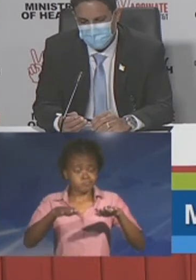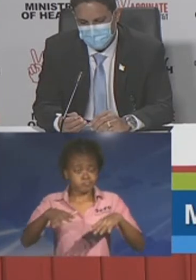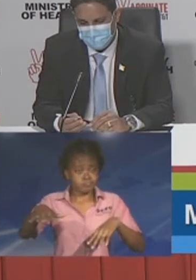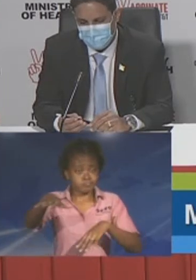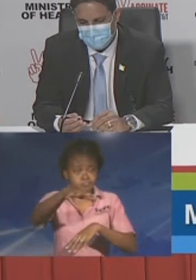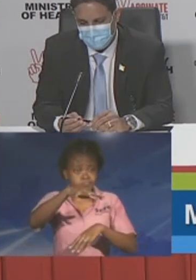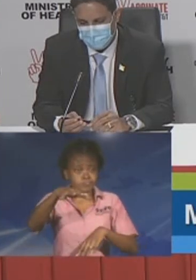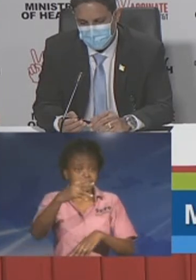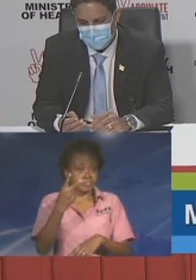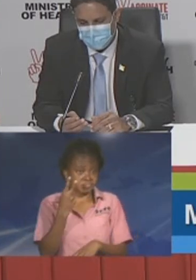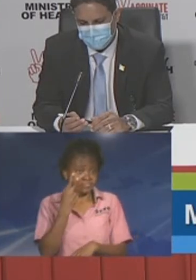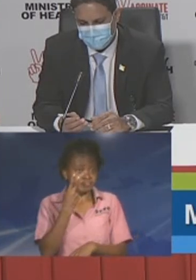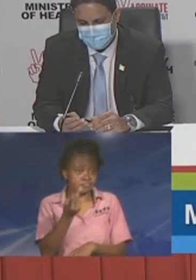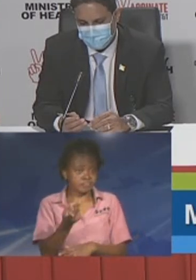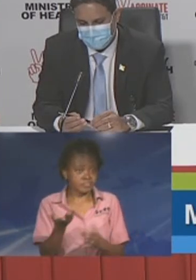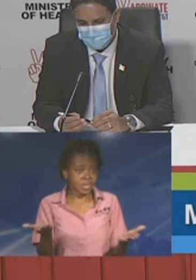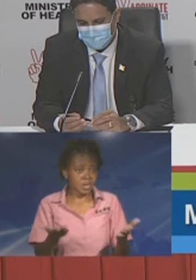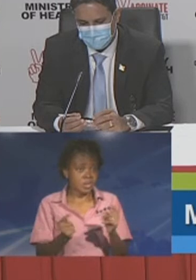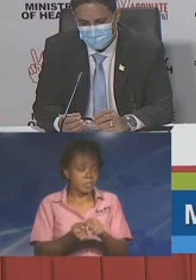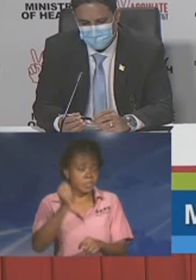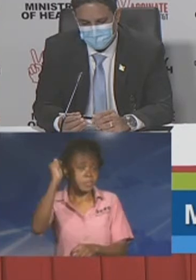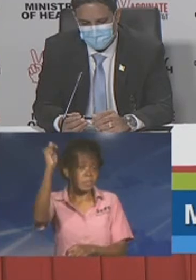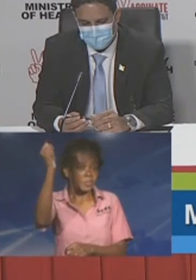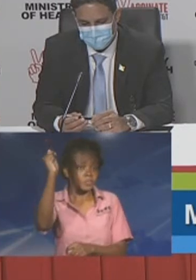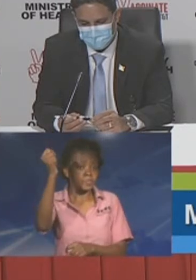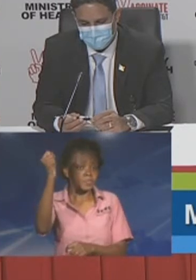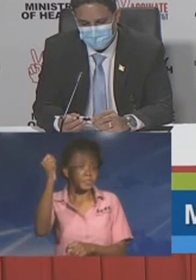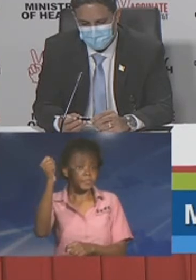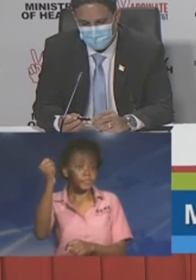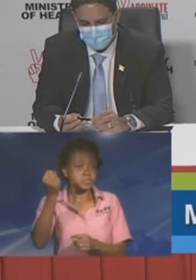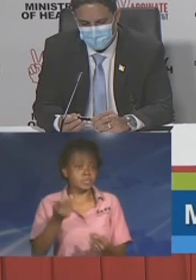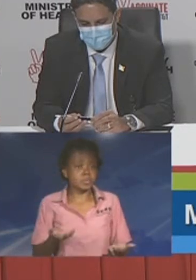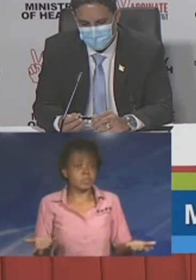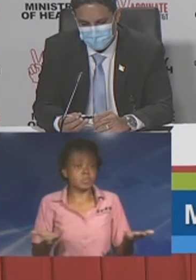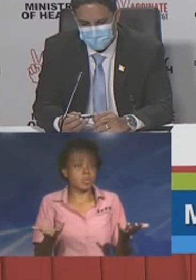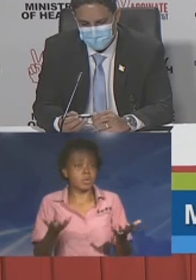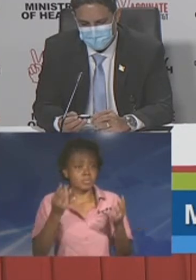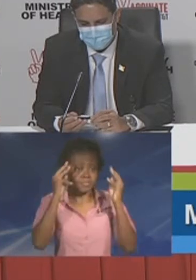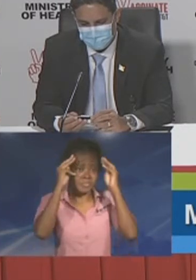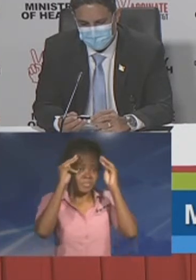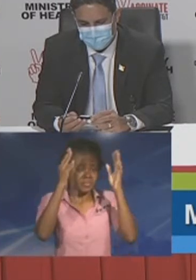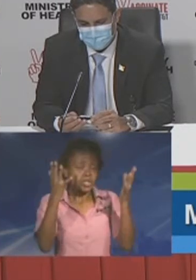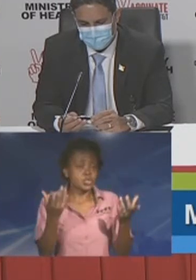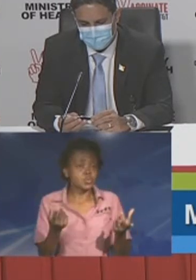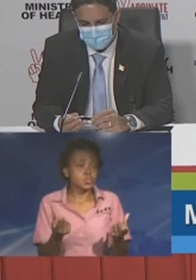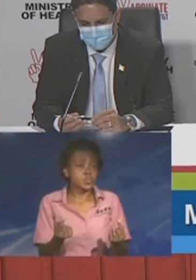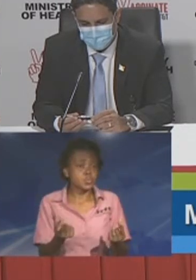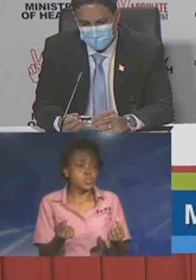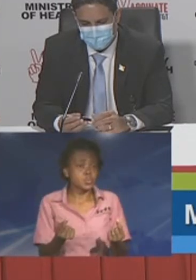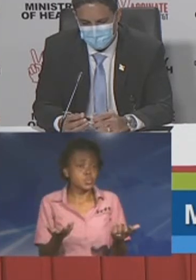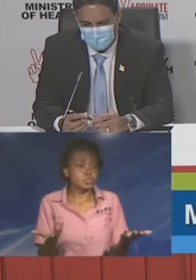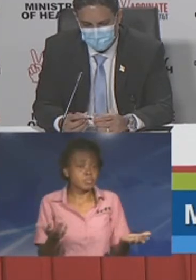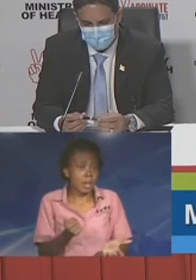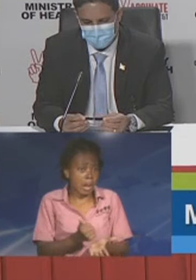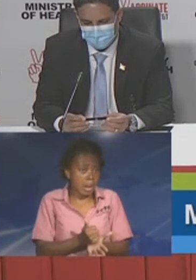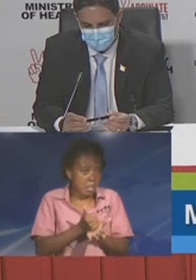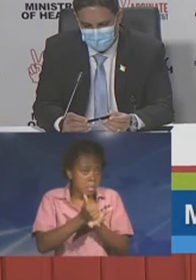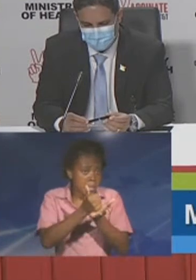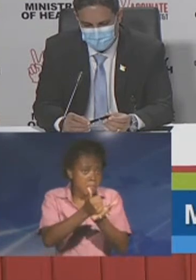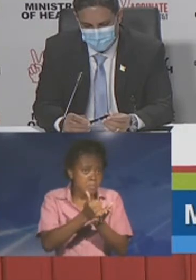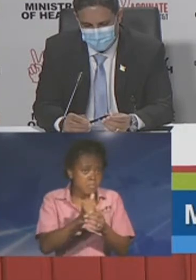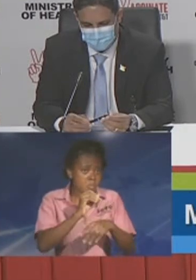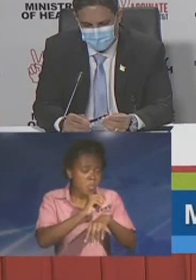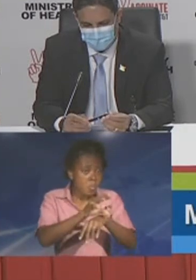currently experiencing, what can the ministry do or is doing, assisting and advising with respect to that when it comes